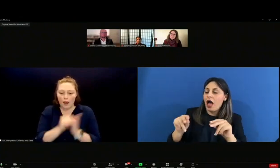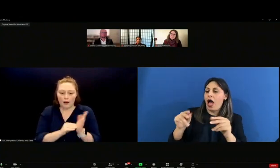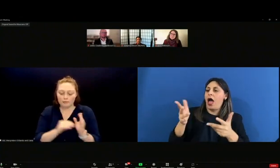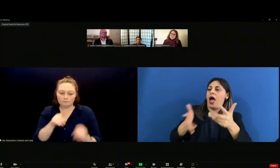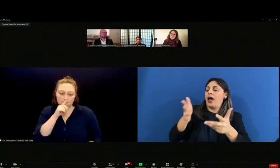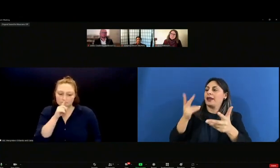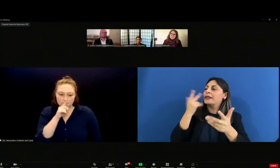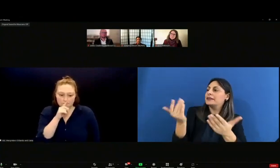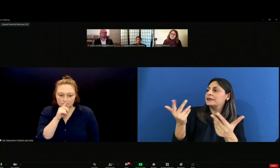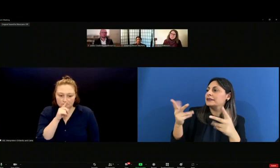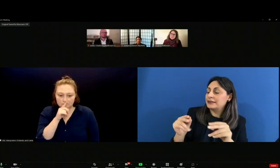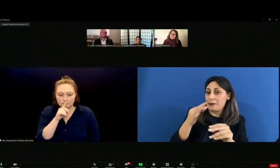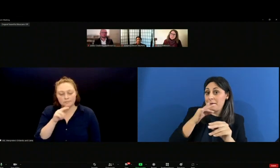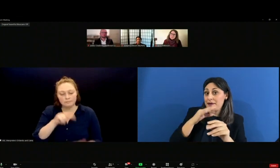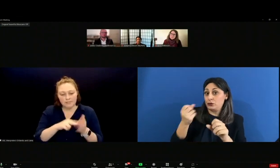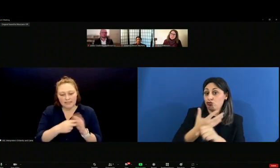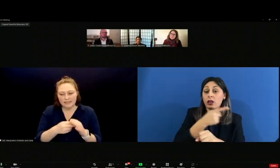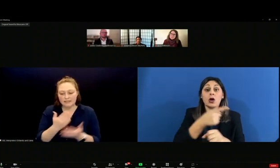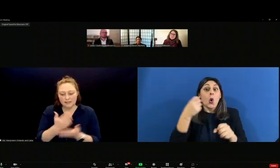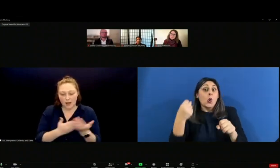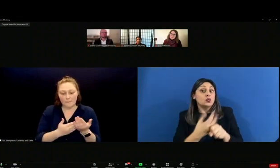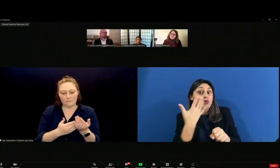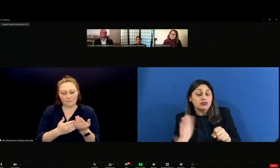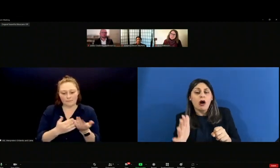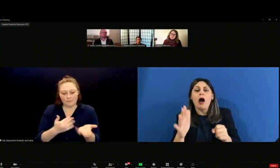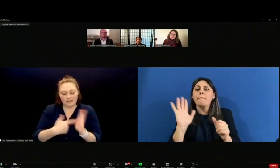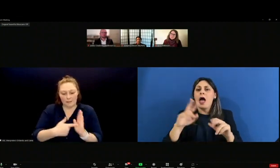of excluded or missing data. And I noticed an